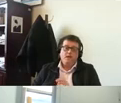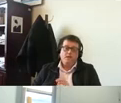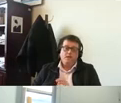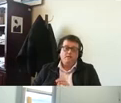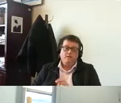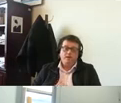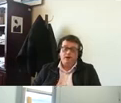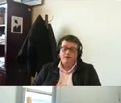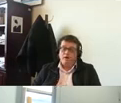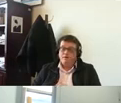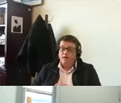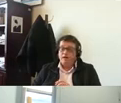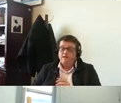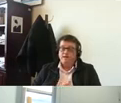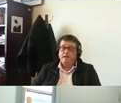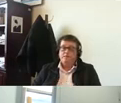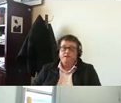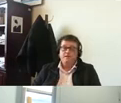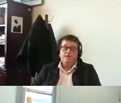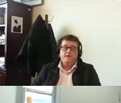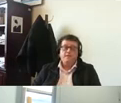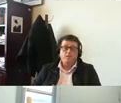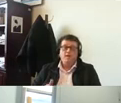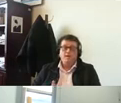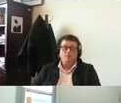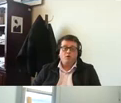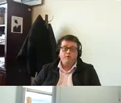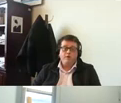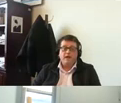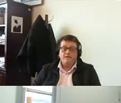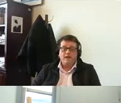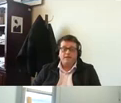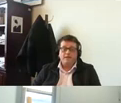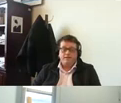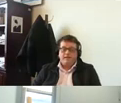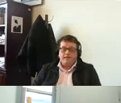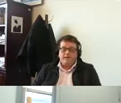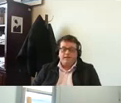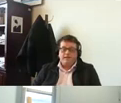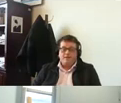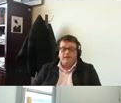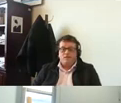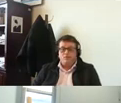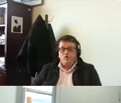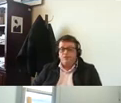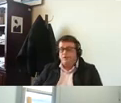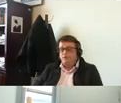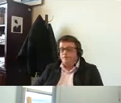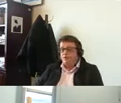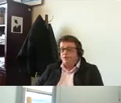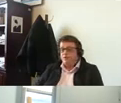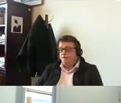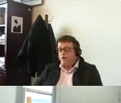we are involved in capacity assessments, that we consider both of those concepts. And certainly as we move through